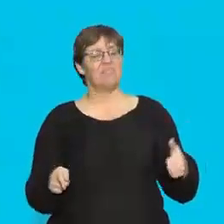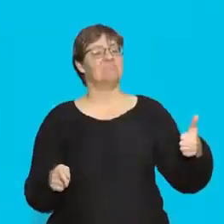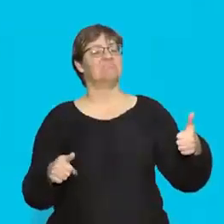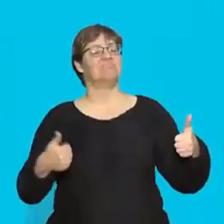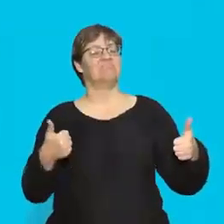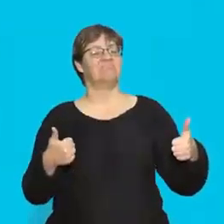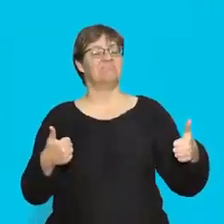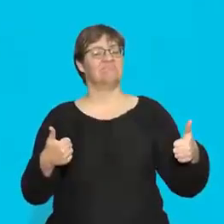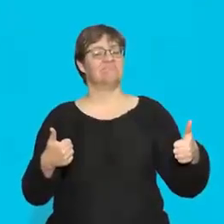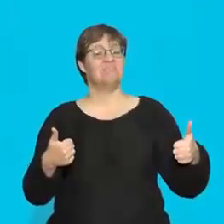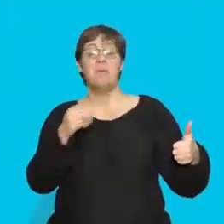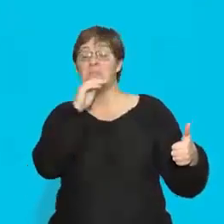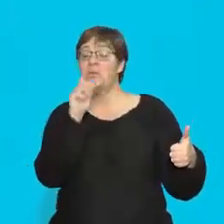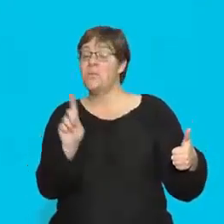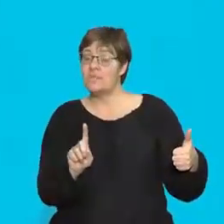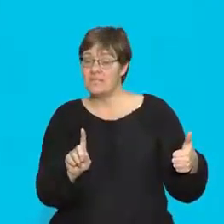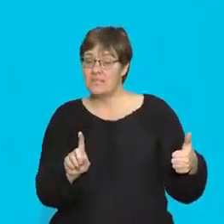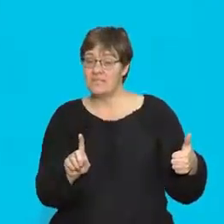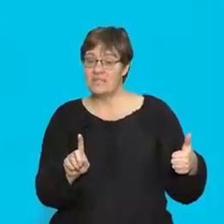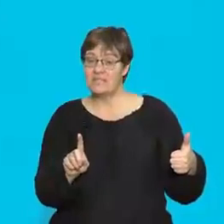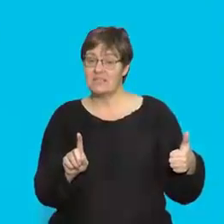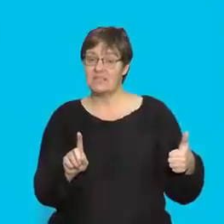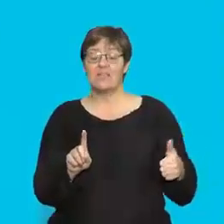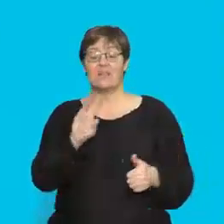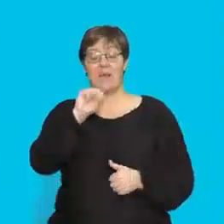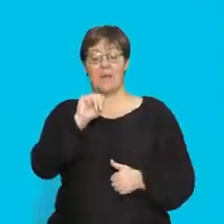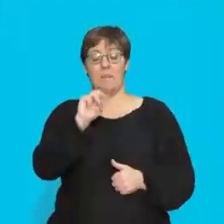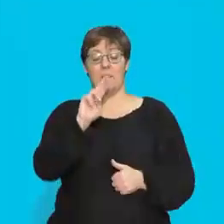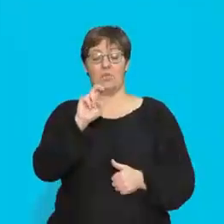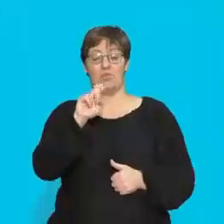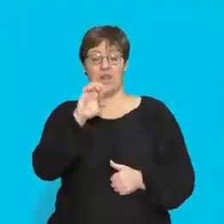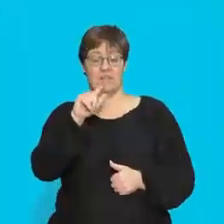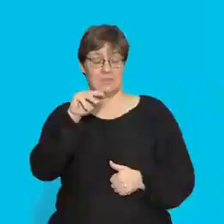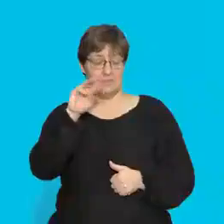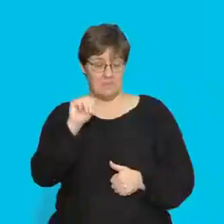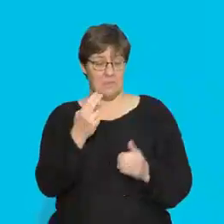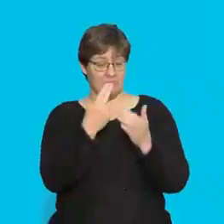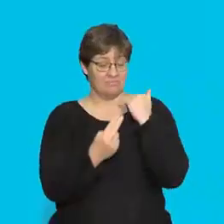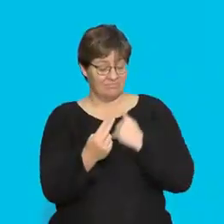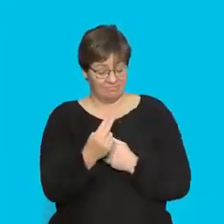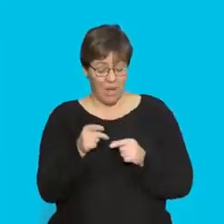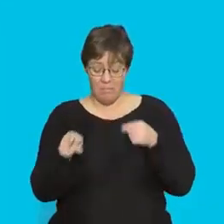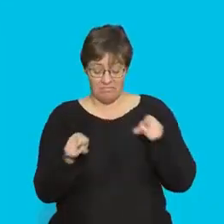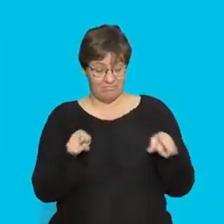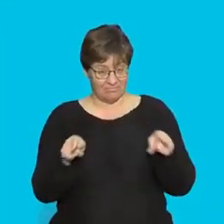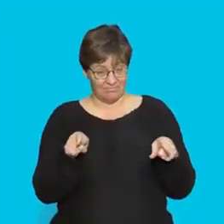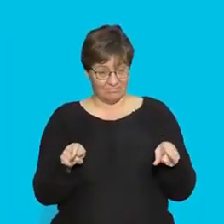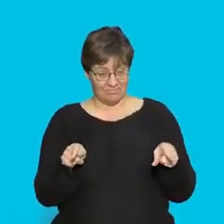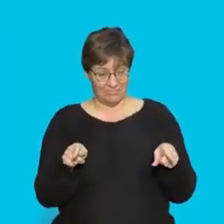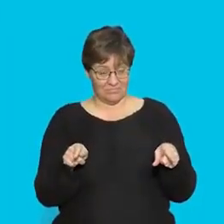them are thumbs up, which means that in mutualism,